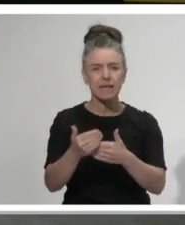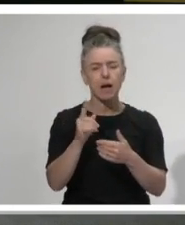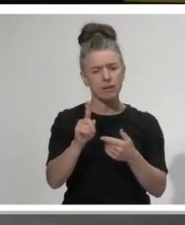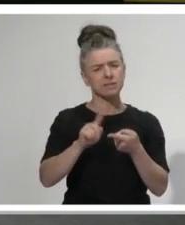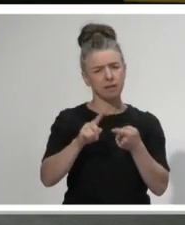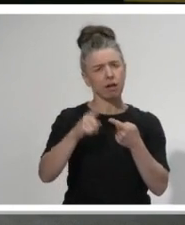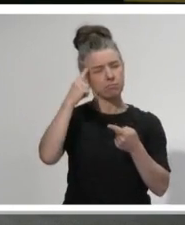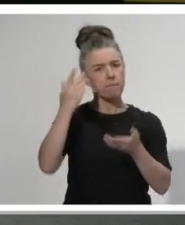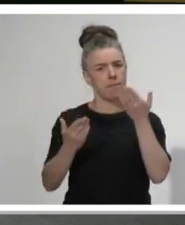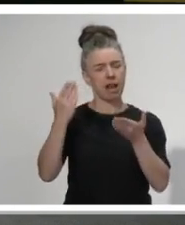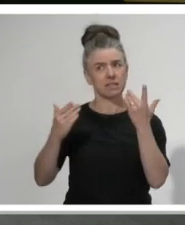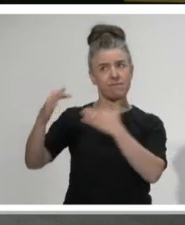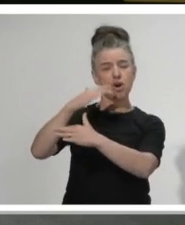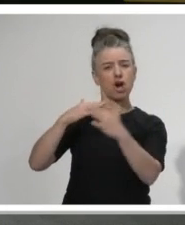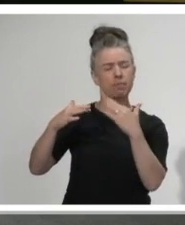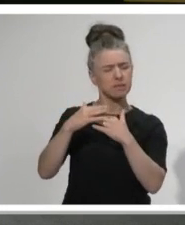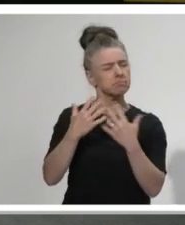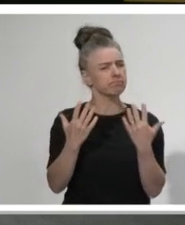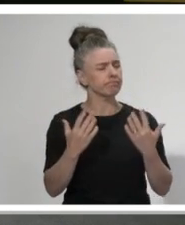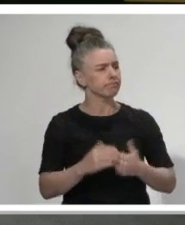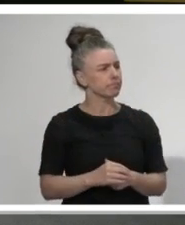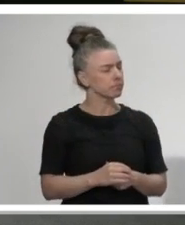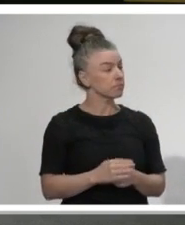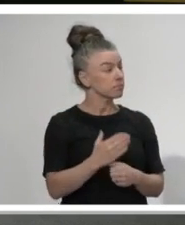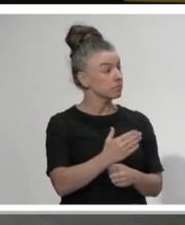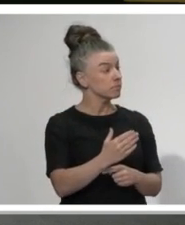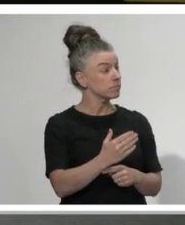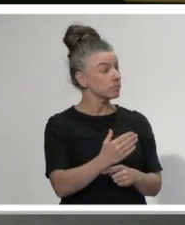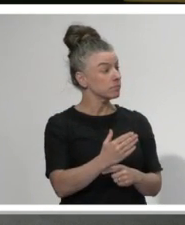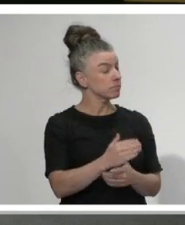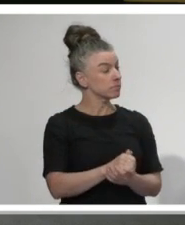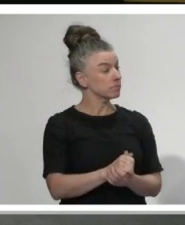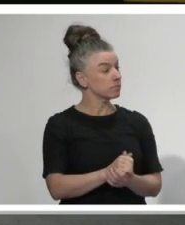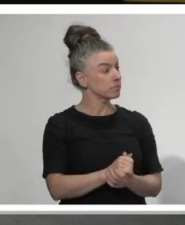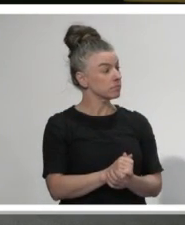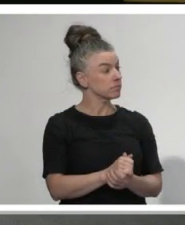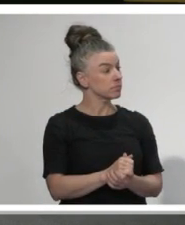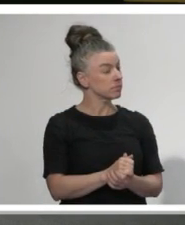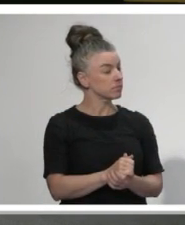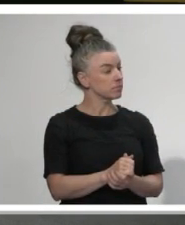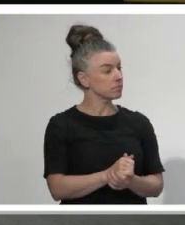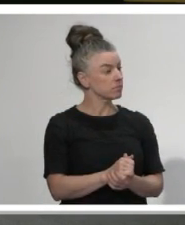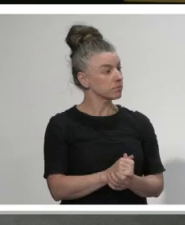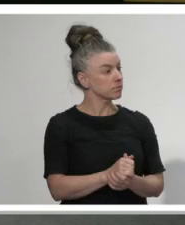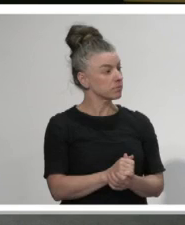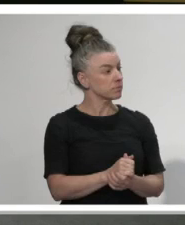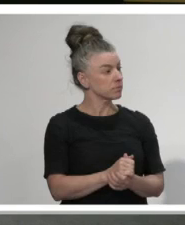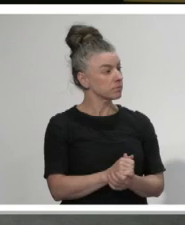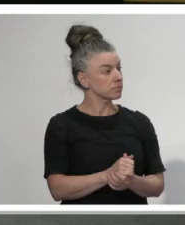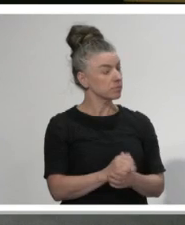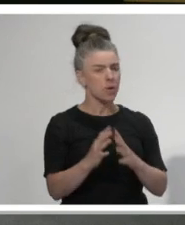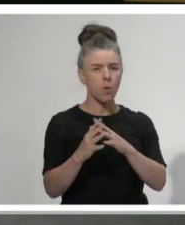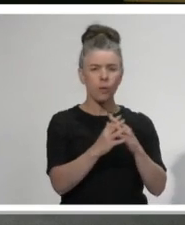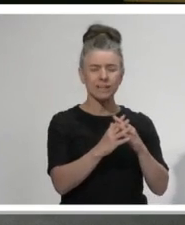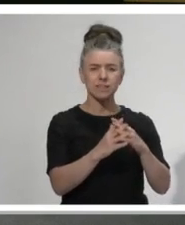to balance those in our decisions about the infrastructure projects. And just a question from our regional reporters. They've had specific plea from West Coast mayors that